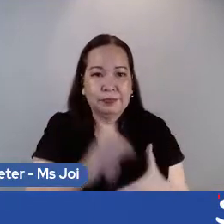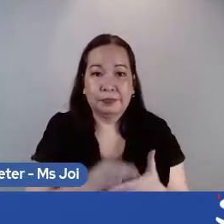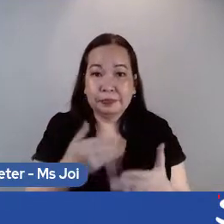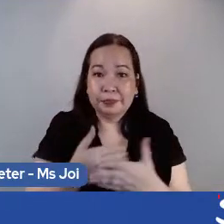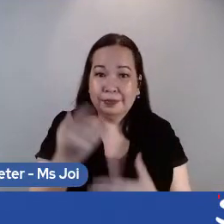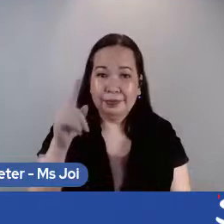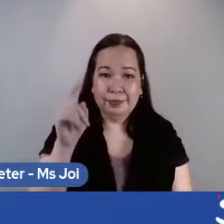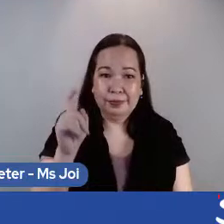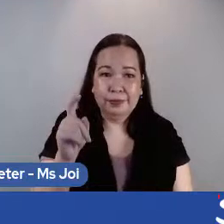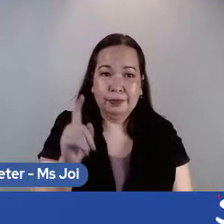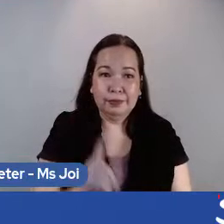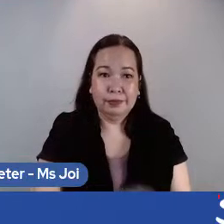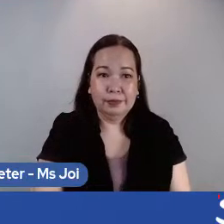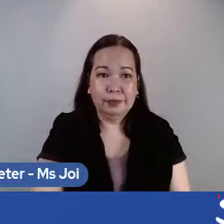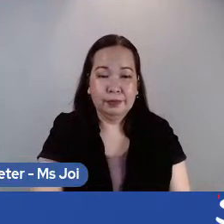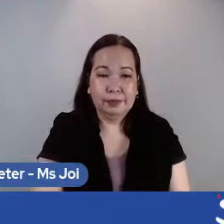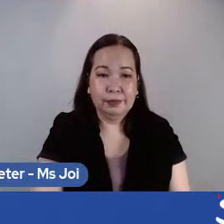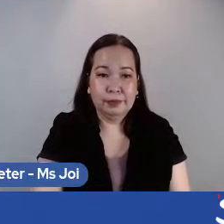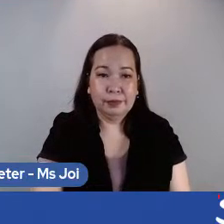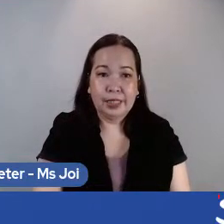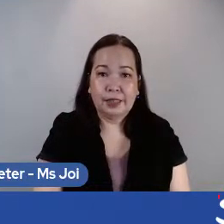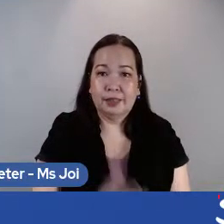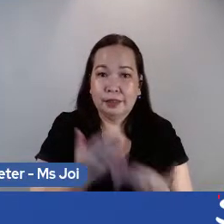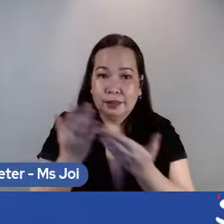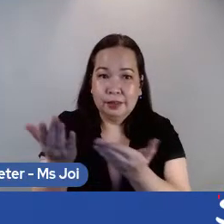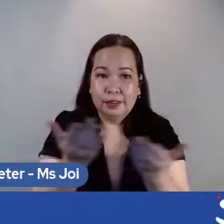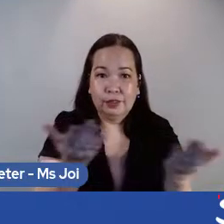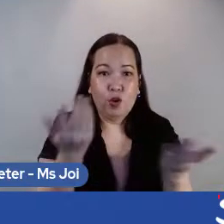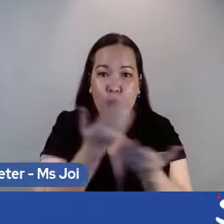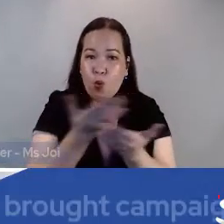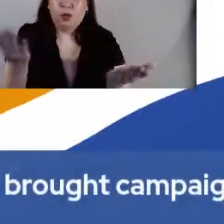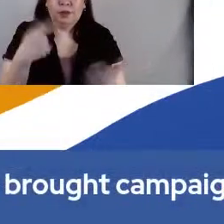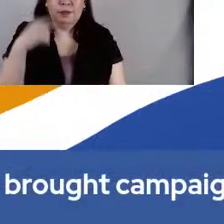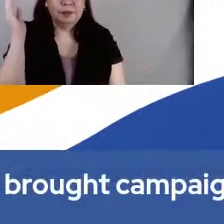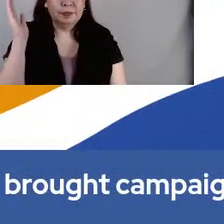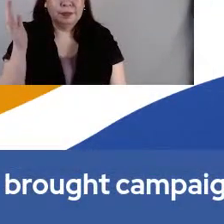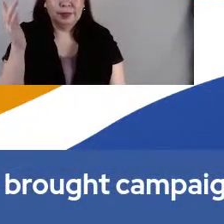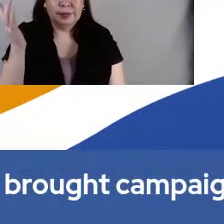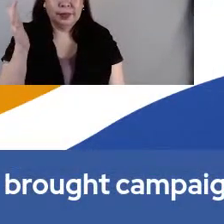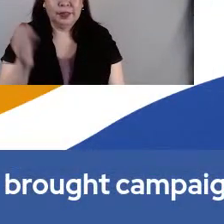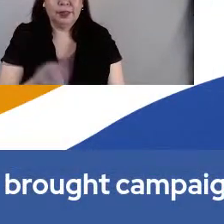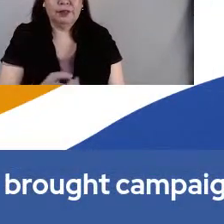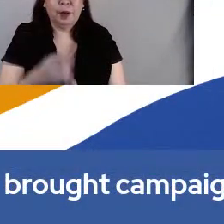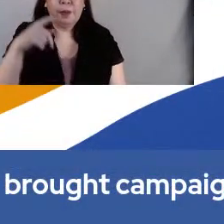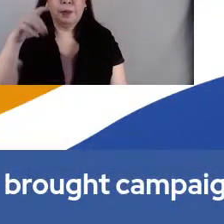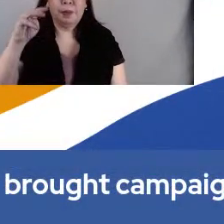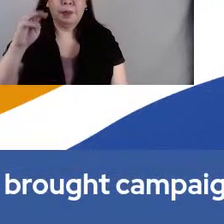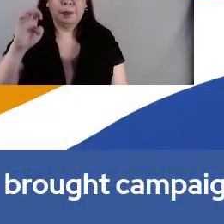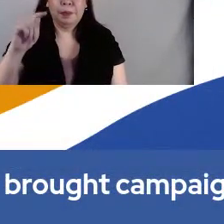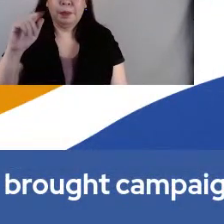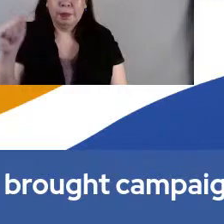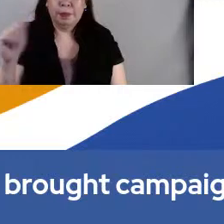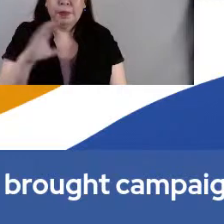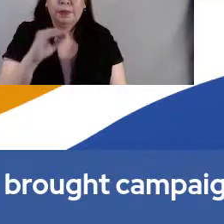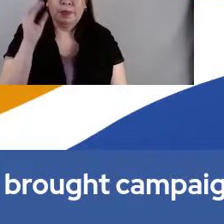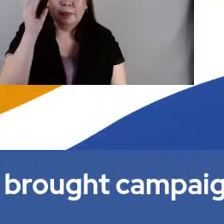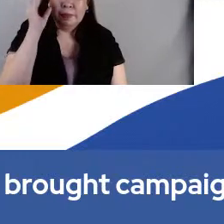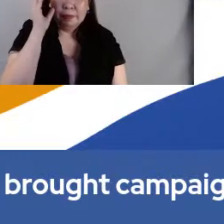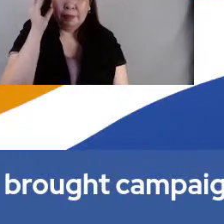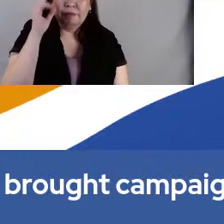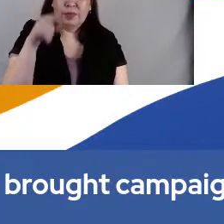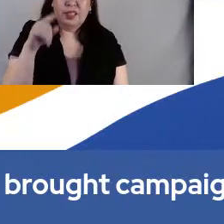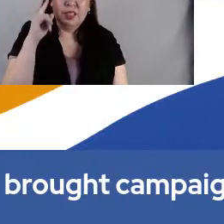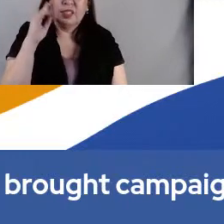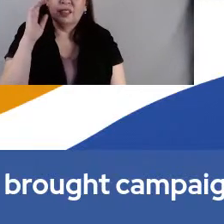question is addressed to all of our representatives right now, from Meta and of course Carmela. How do you think can